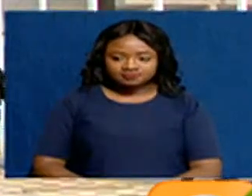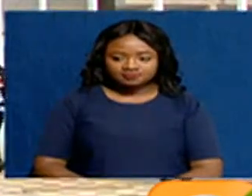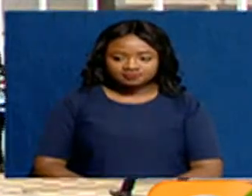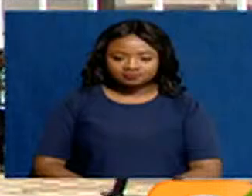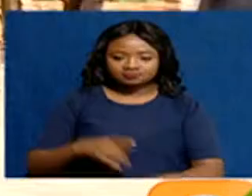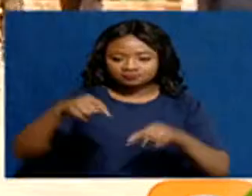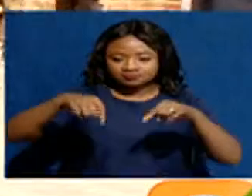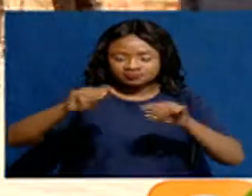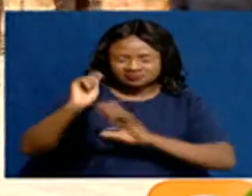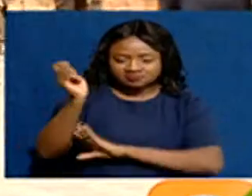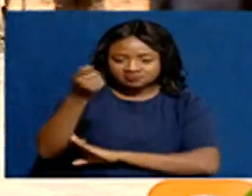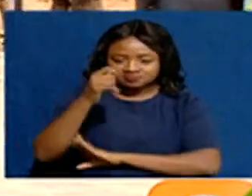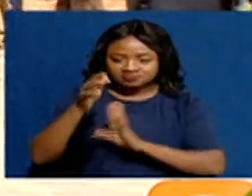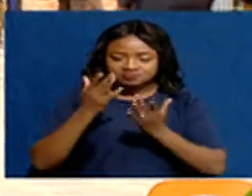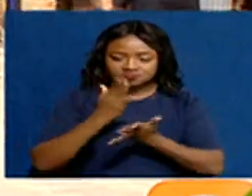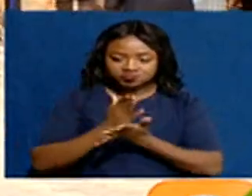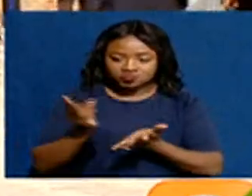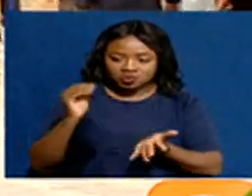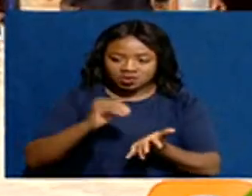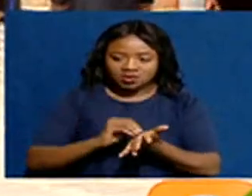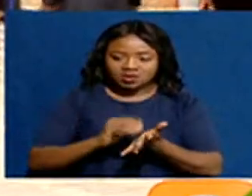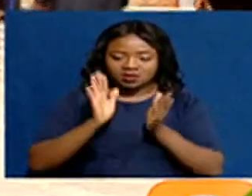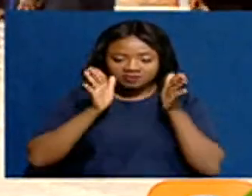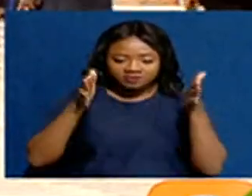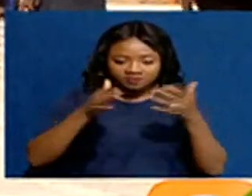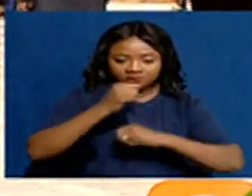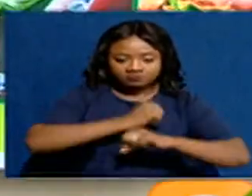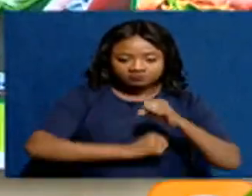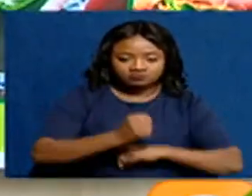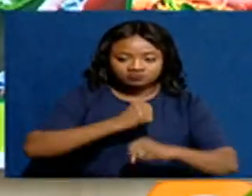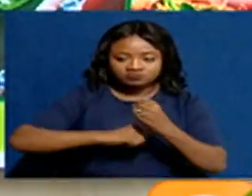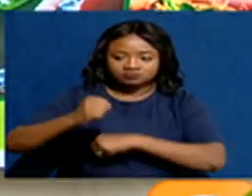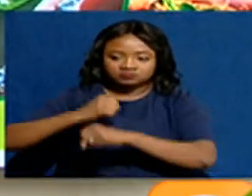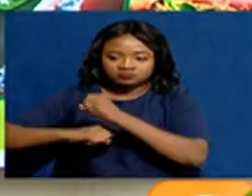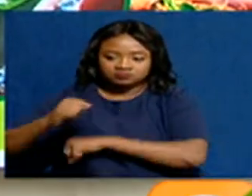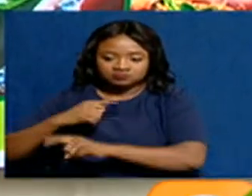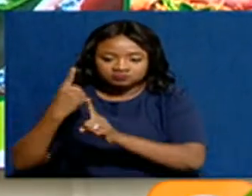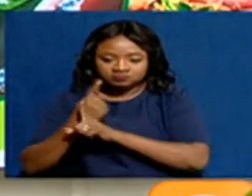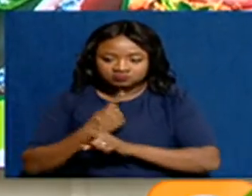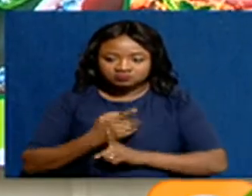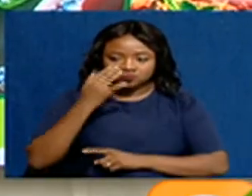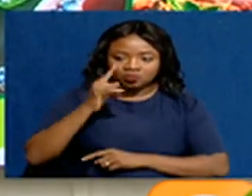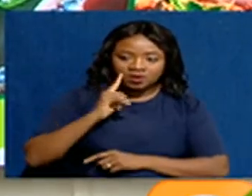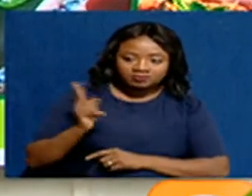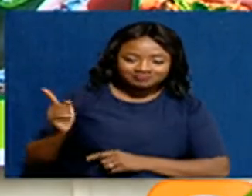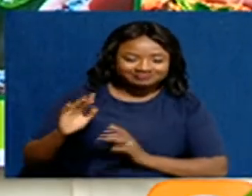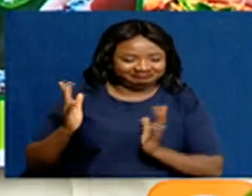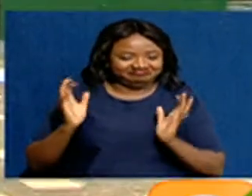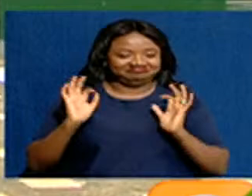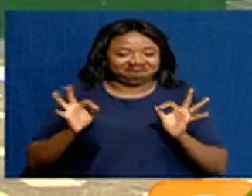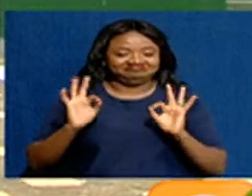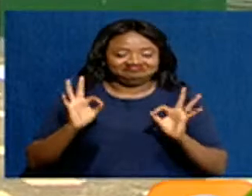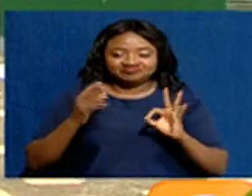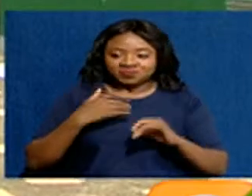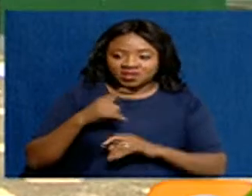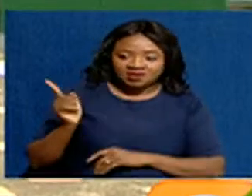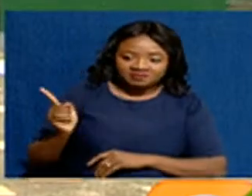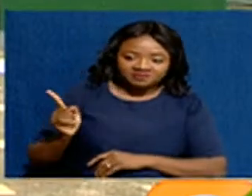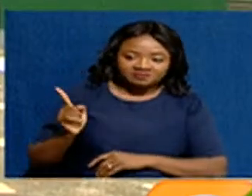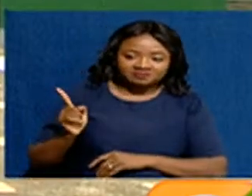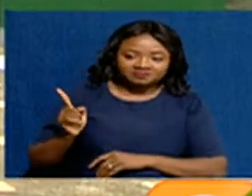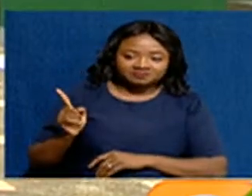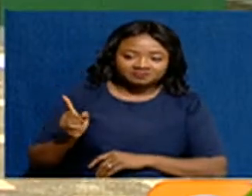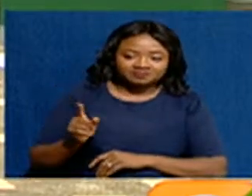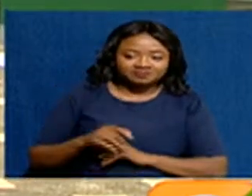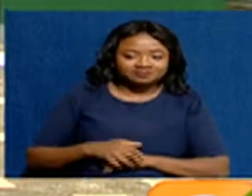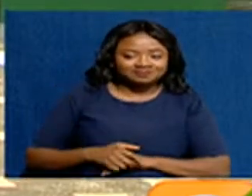Kenya's capital is once again a beehive of activity as it plays host to the African Union's Africa Fertilizer and